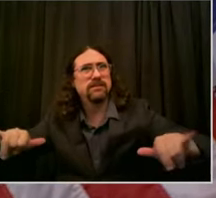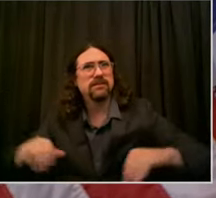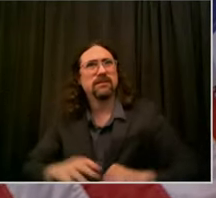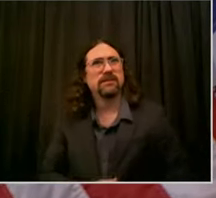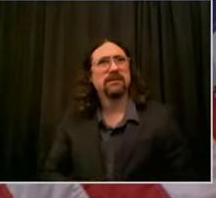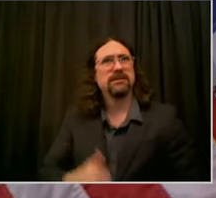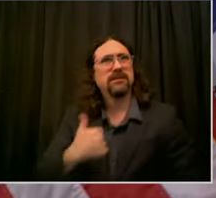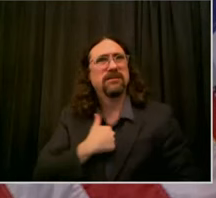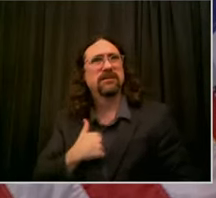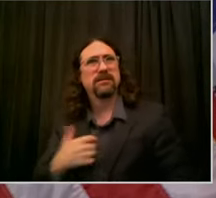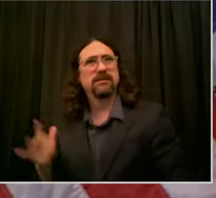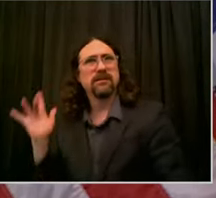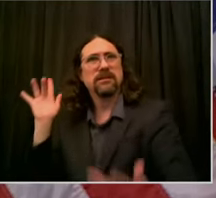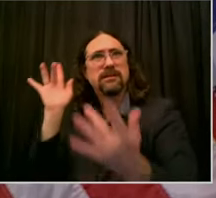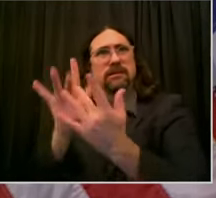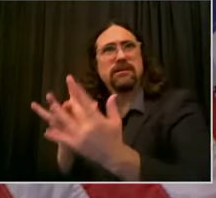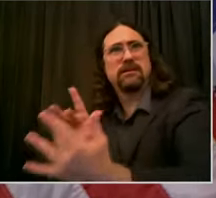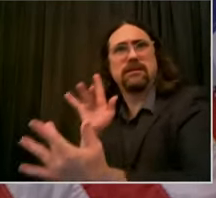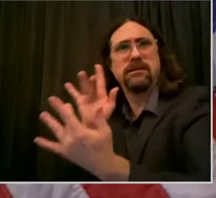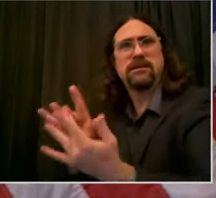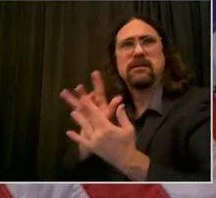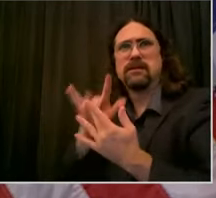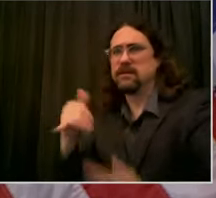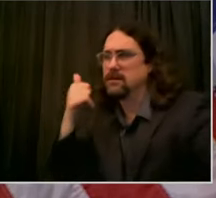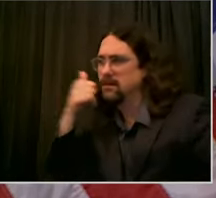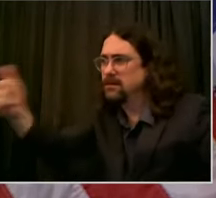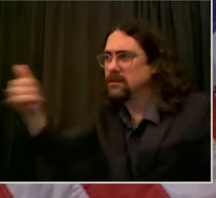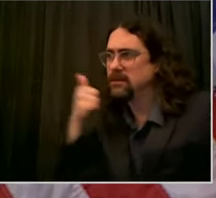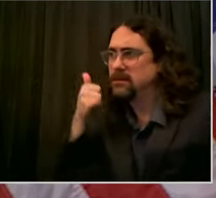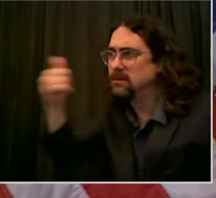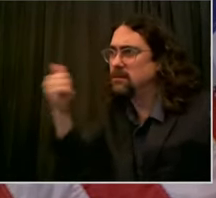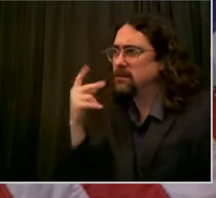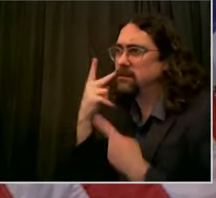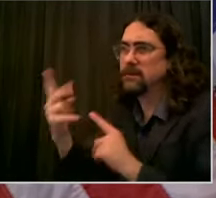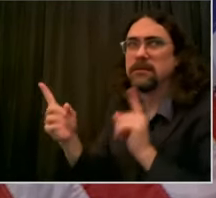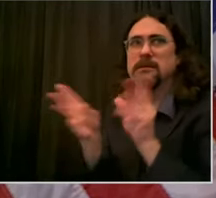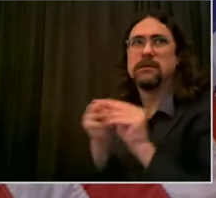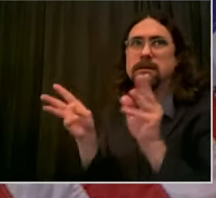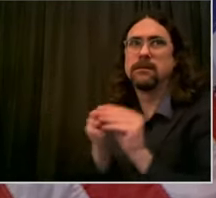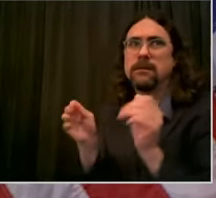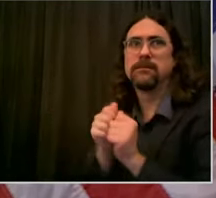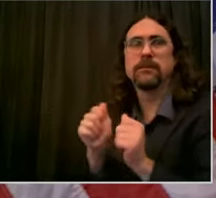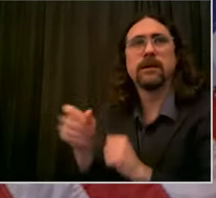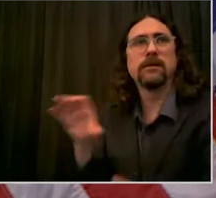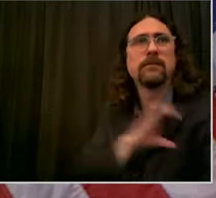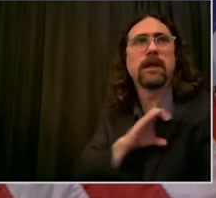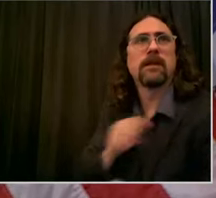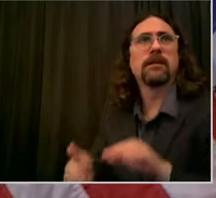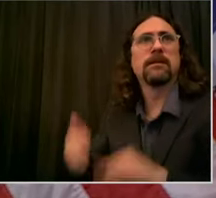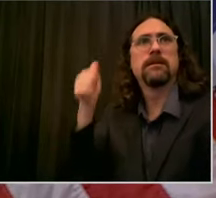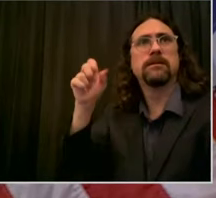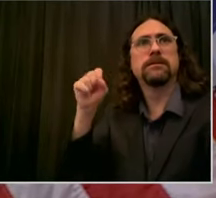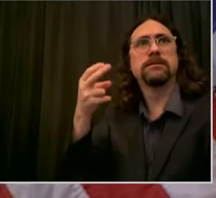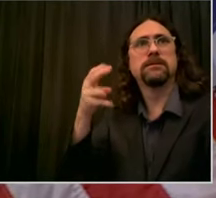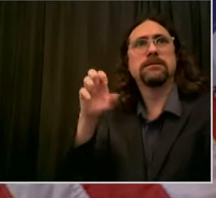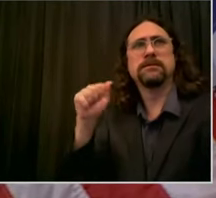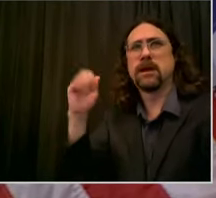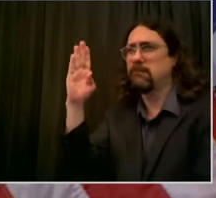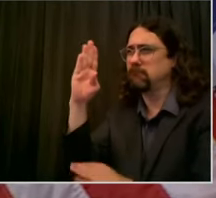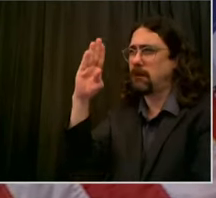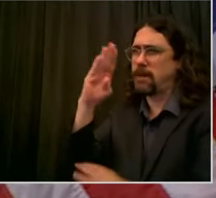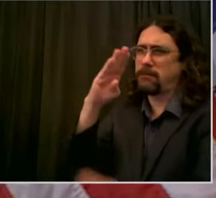Terry Monahan, Chief Fausto Pichardo. We have all been talking constantly and making those adjustments. That's what leaders do.